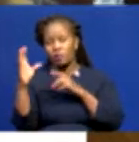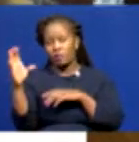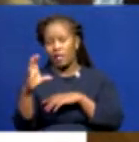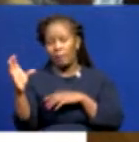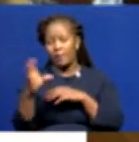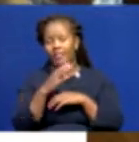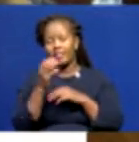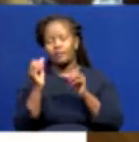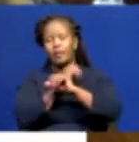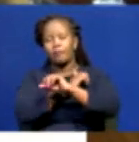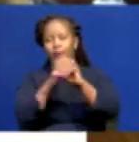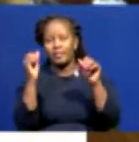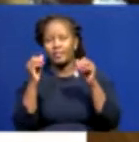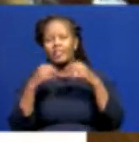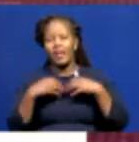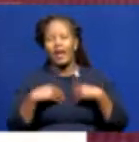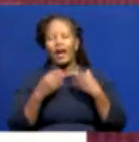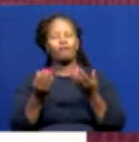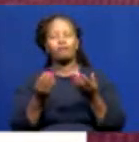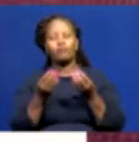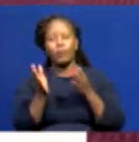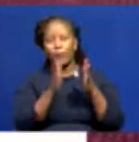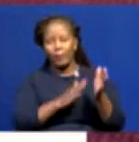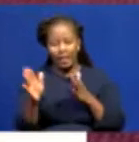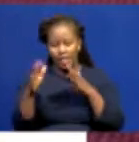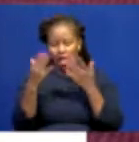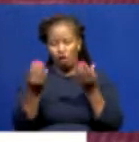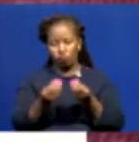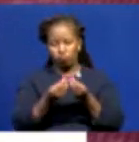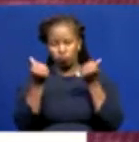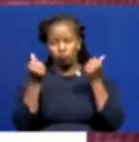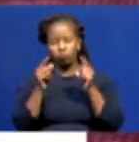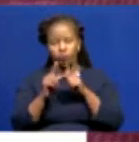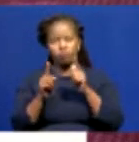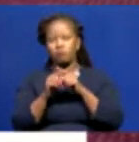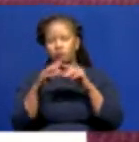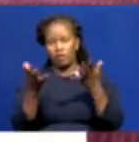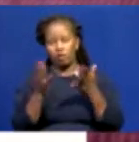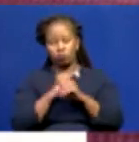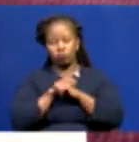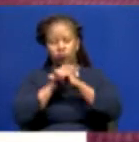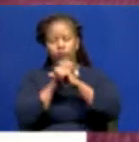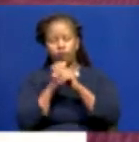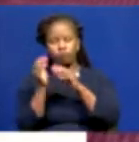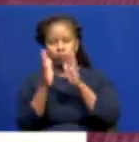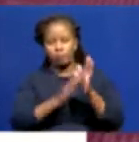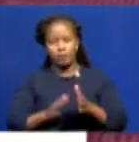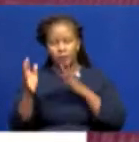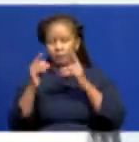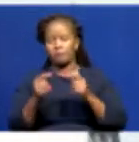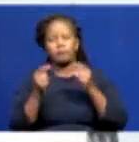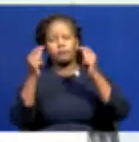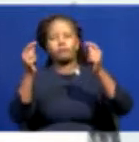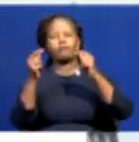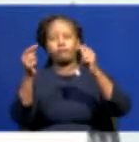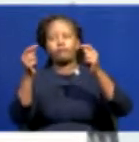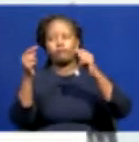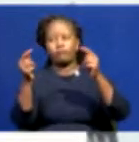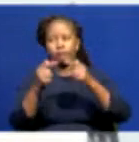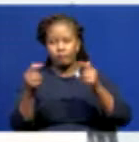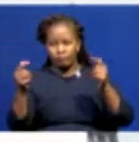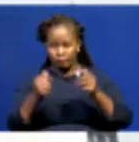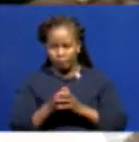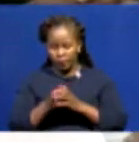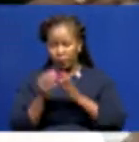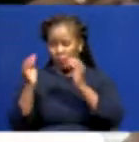Ruto has come up with a raft of solutions geared towards containing the planned protest by the opposition in the coming days. In a